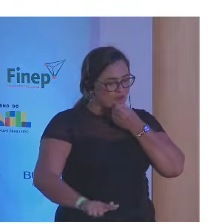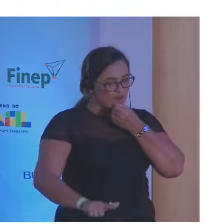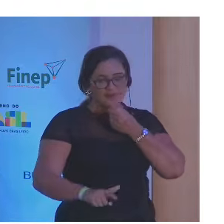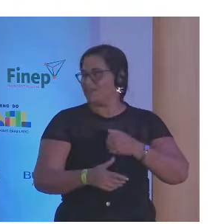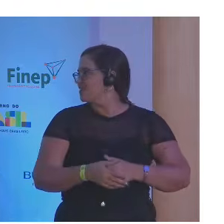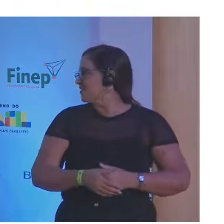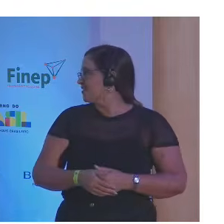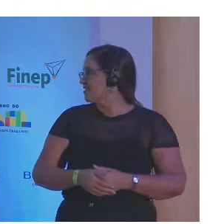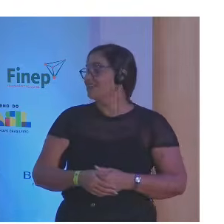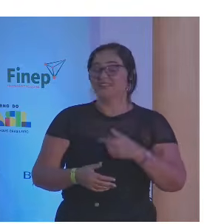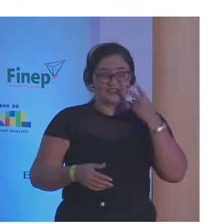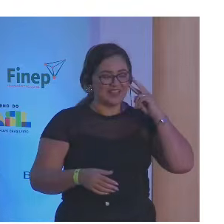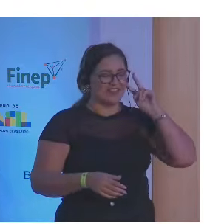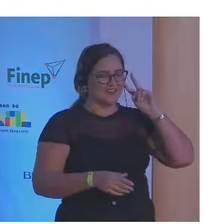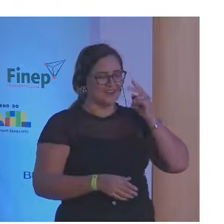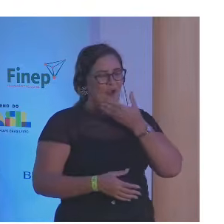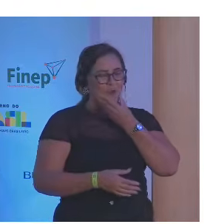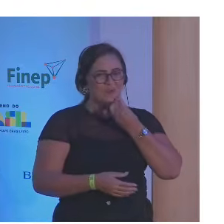Sorry.